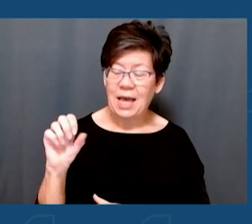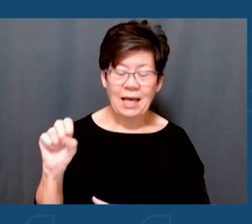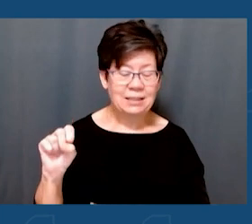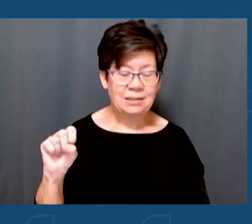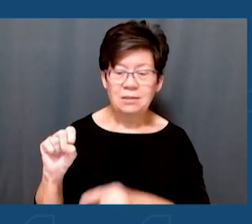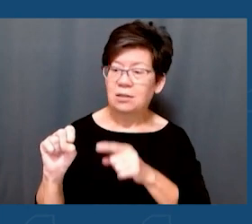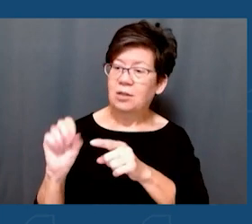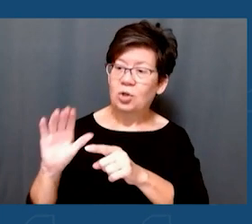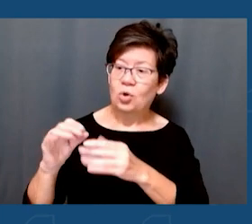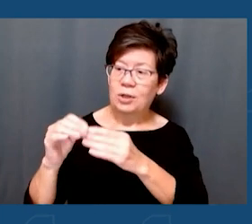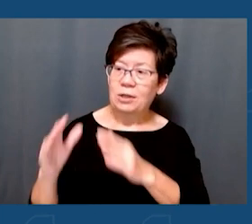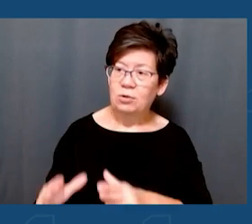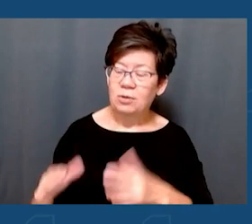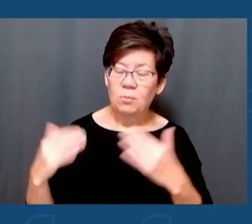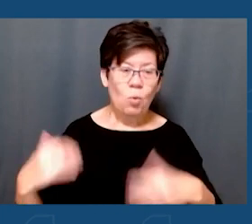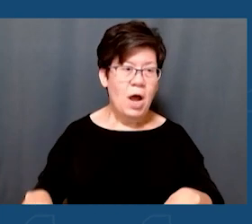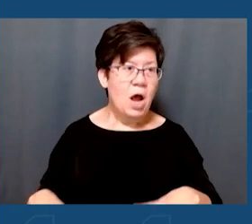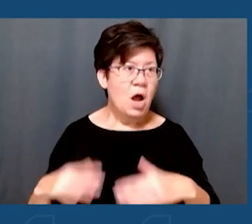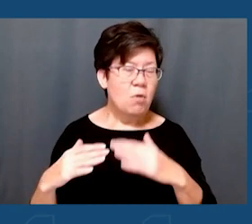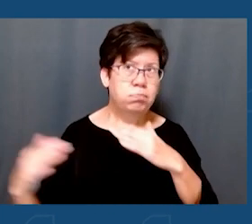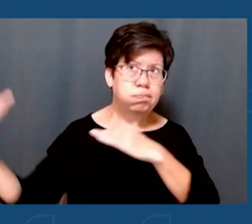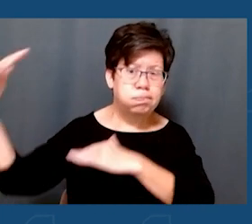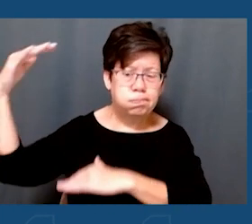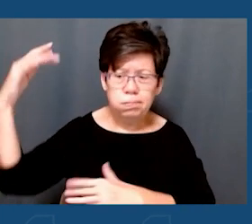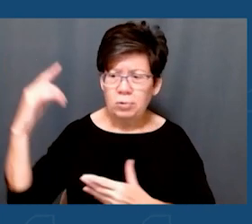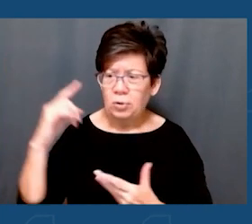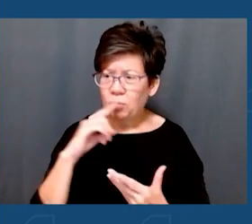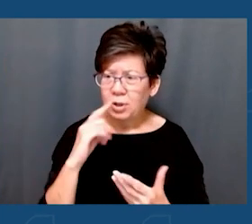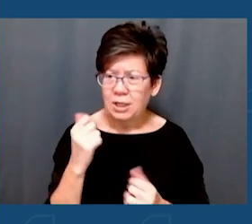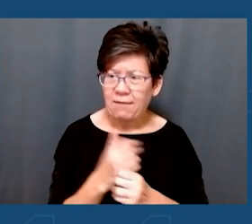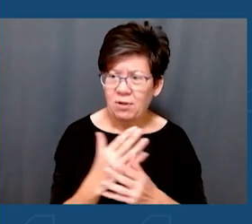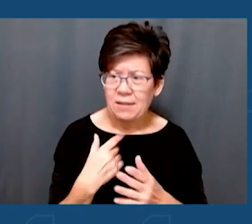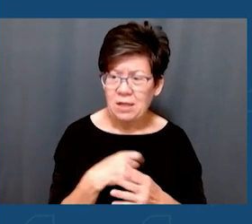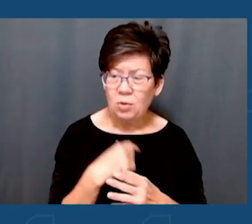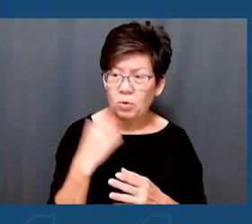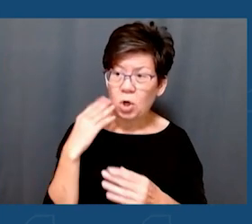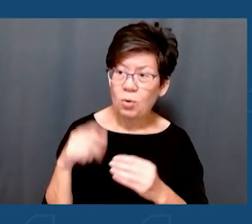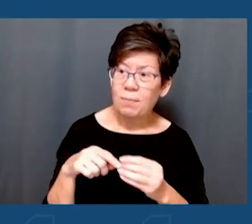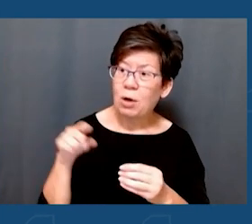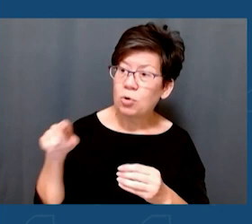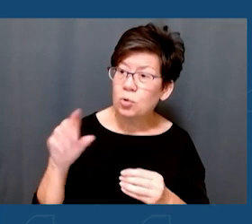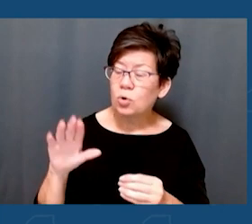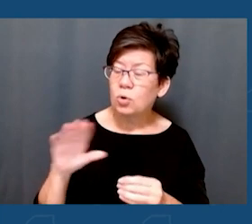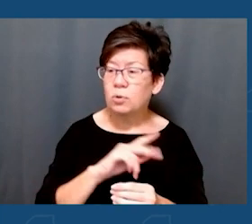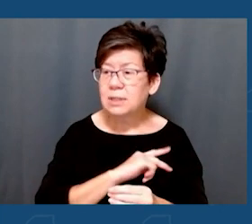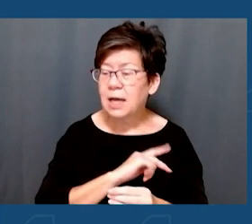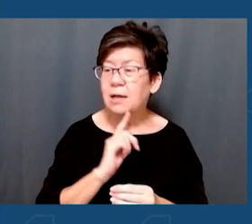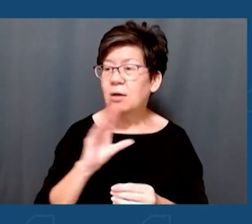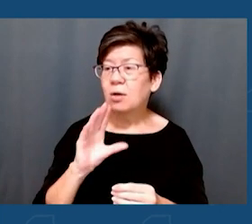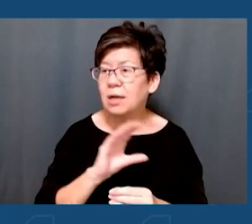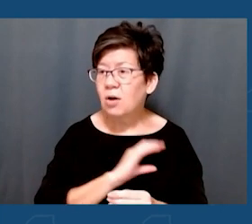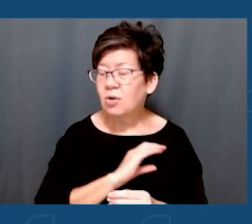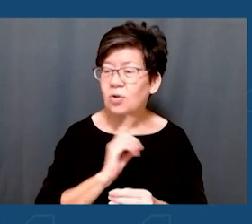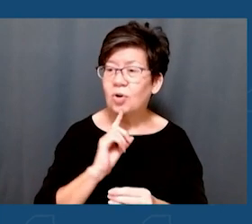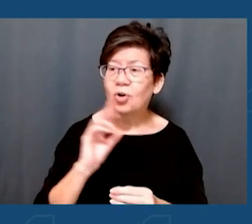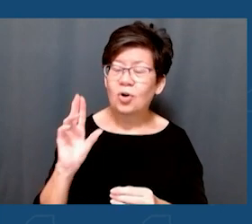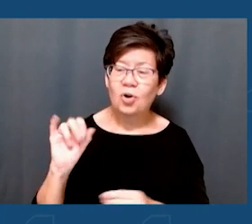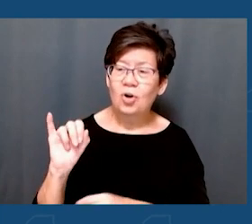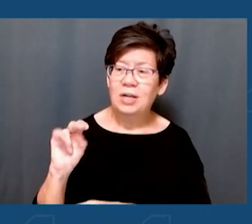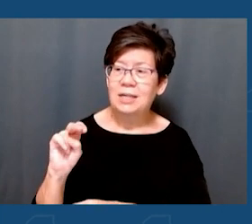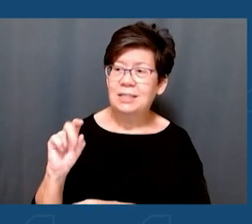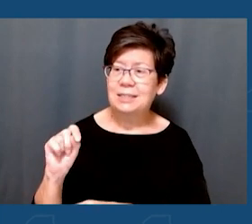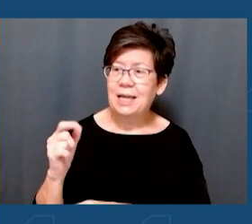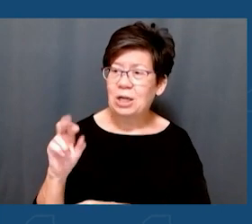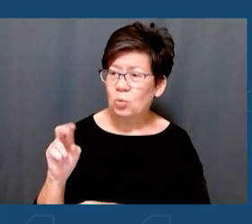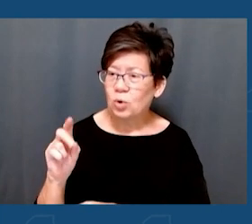leadership transcends everything that we know about you and your personality, your character, your integrity. Thank you so much